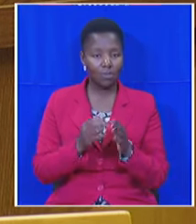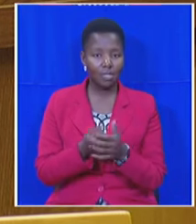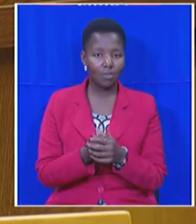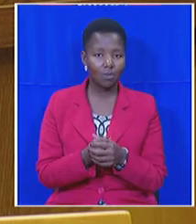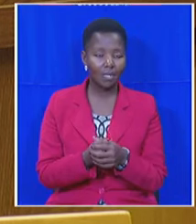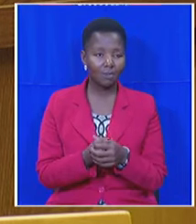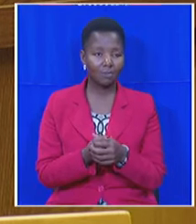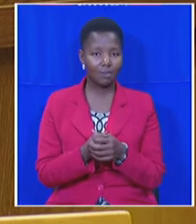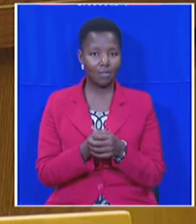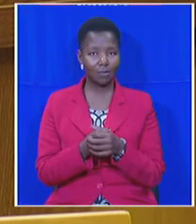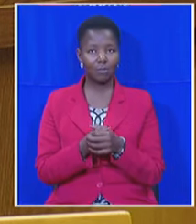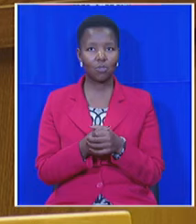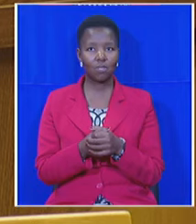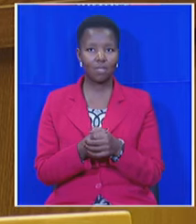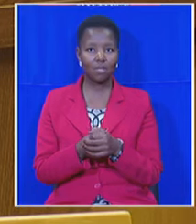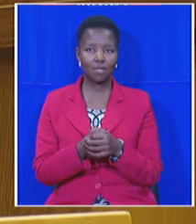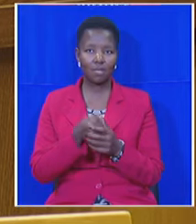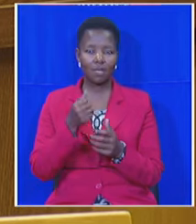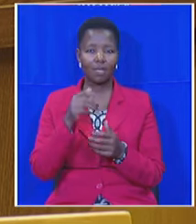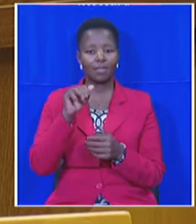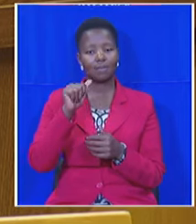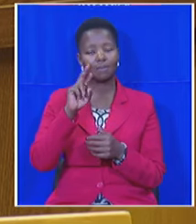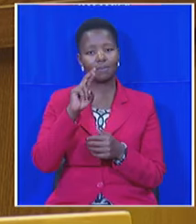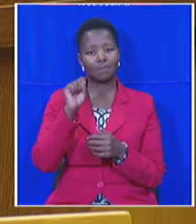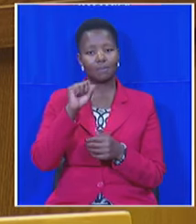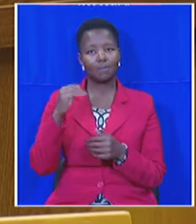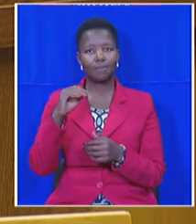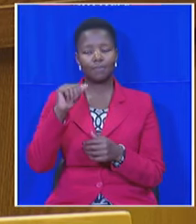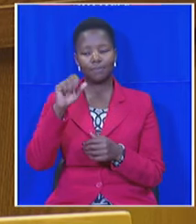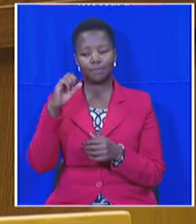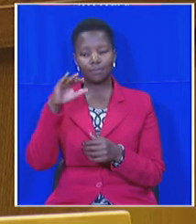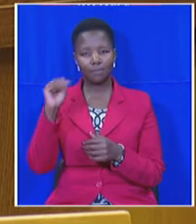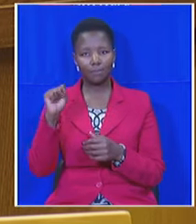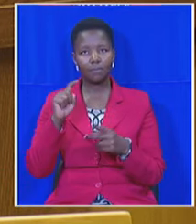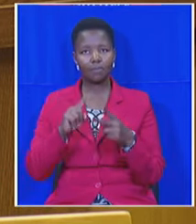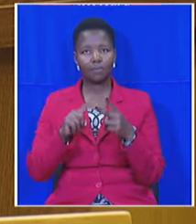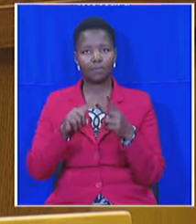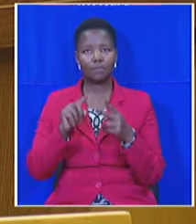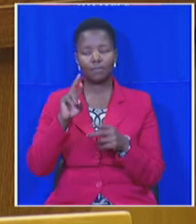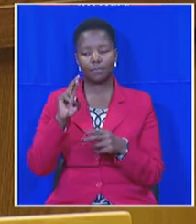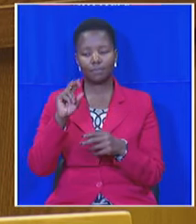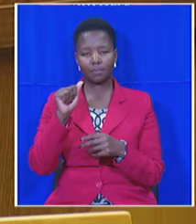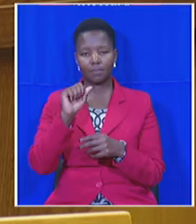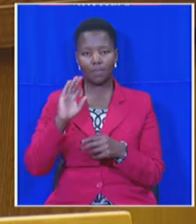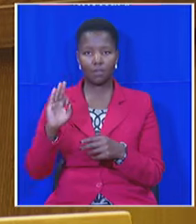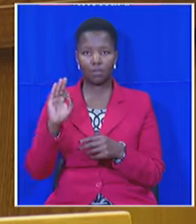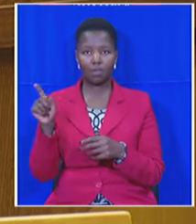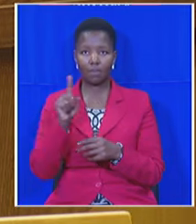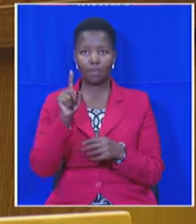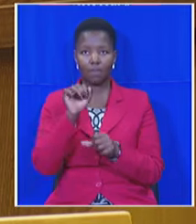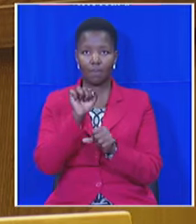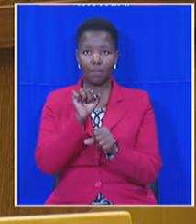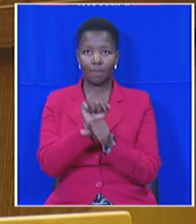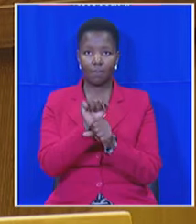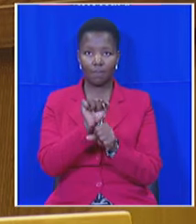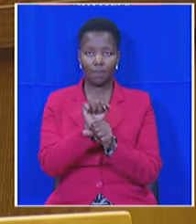congratulate RSR, AXA, ATNS, SACA, and RAF, that the high performance that they did